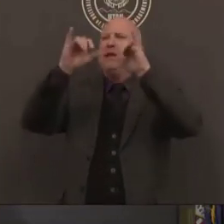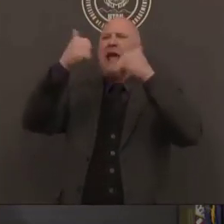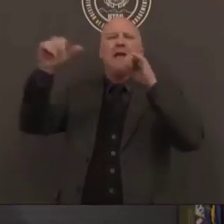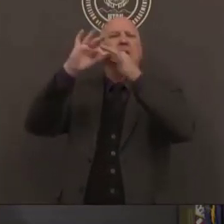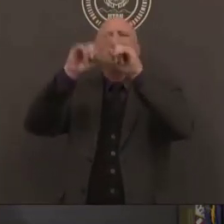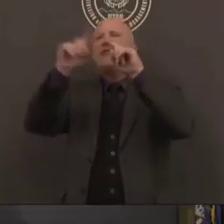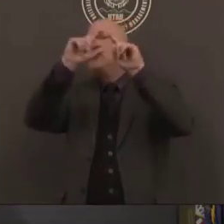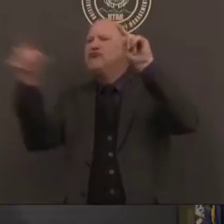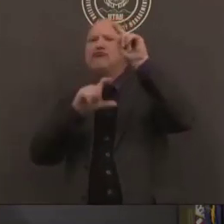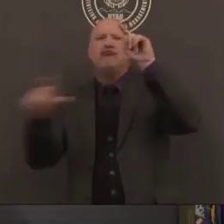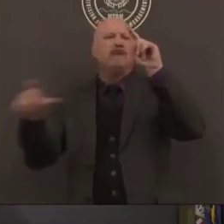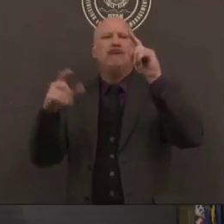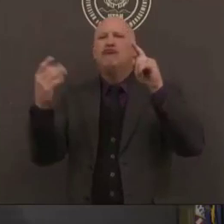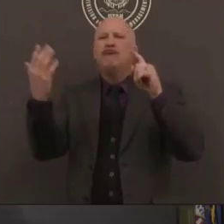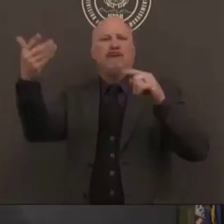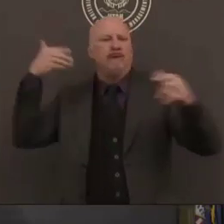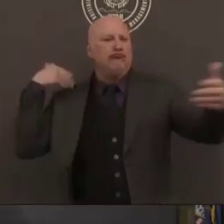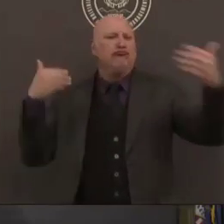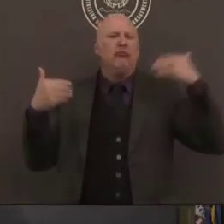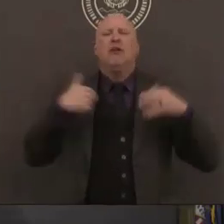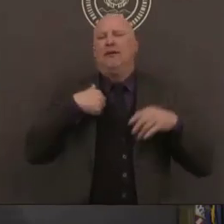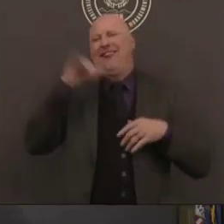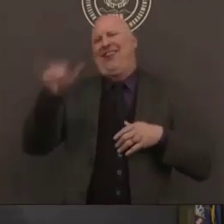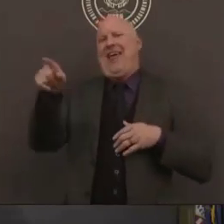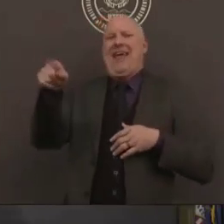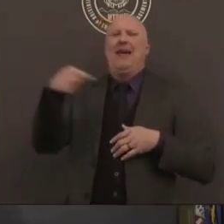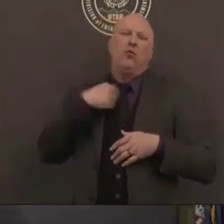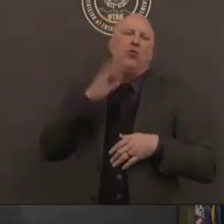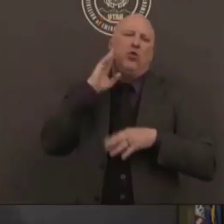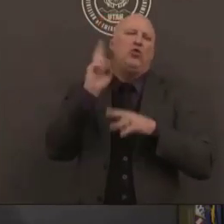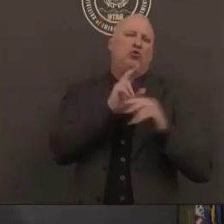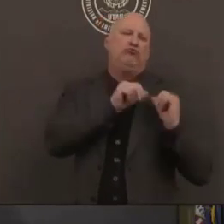expect to be using moving forward.